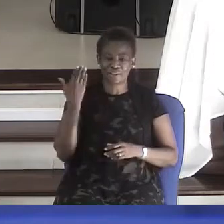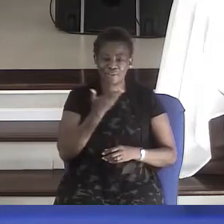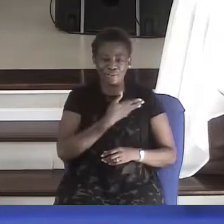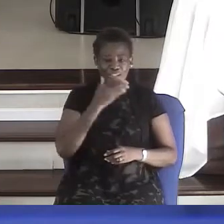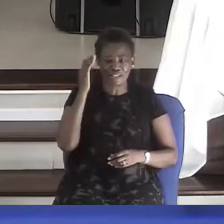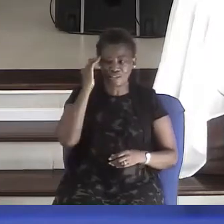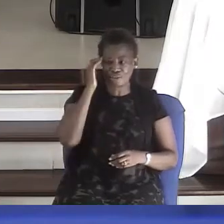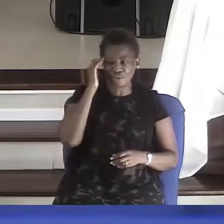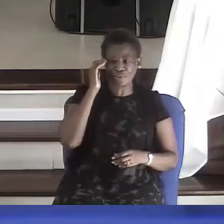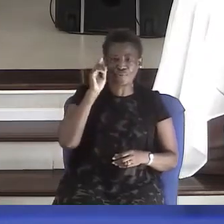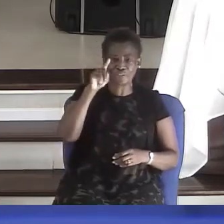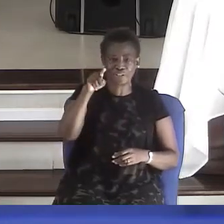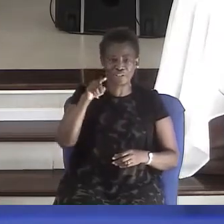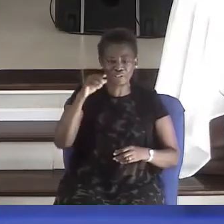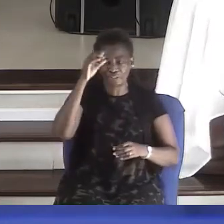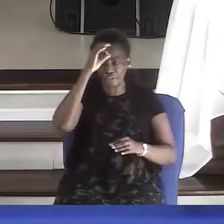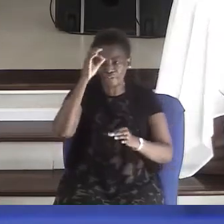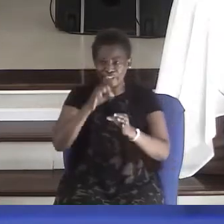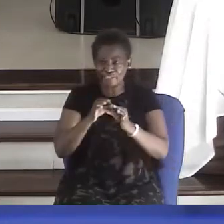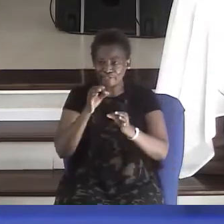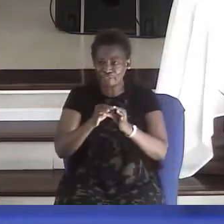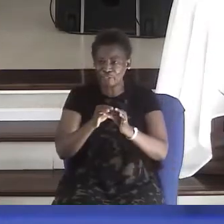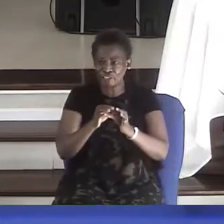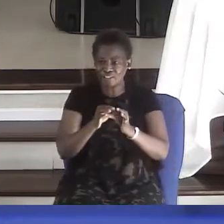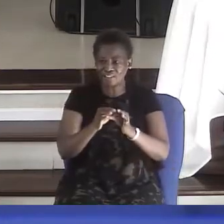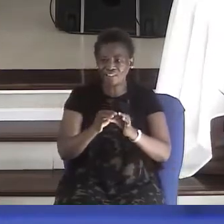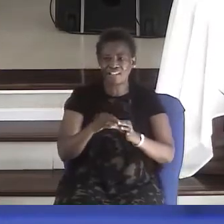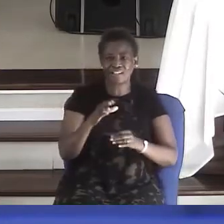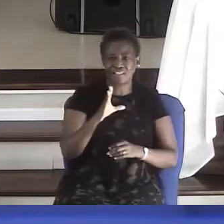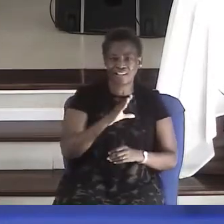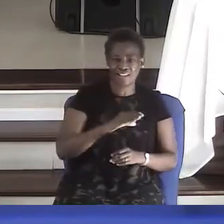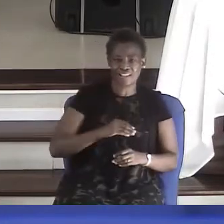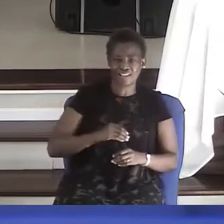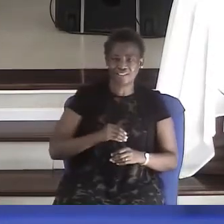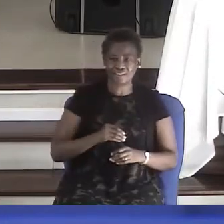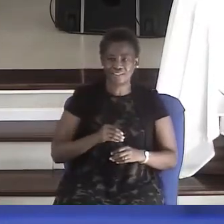in the world you are. And we appreciate you